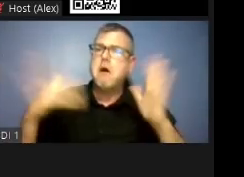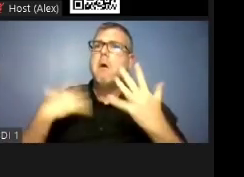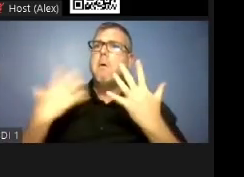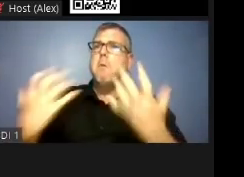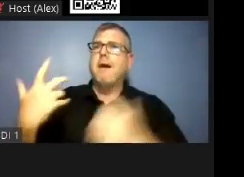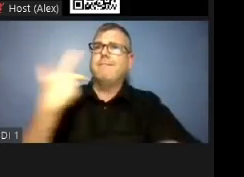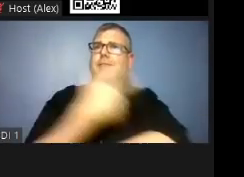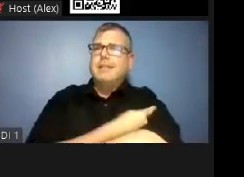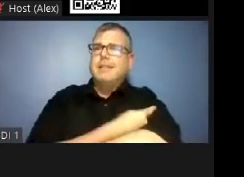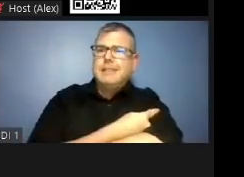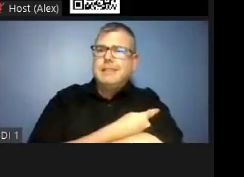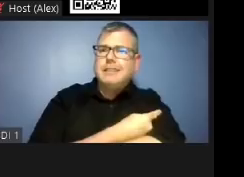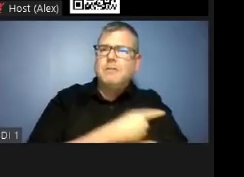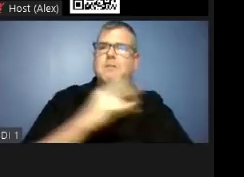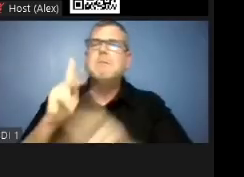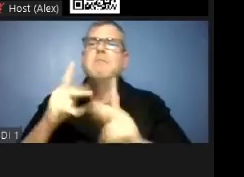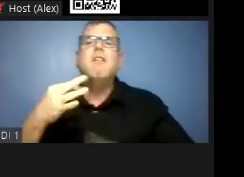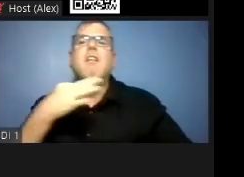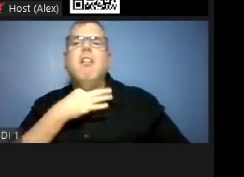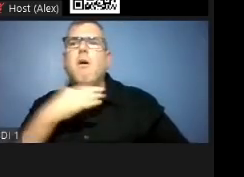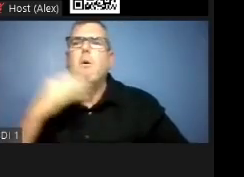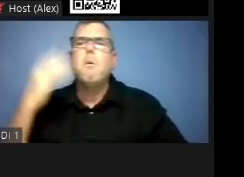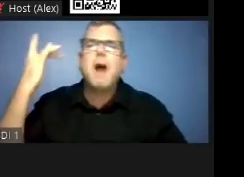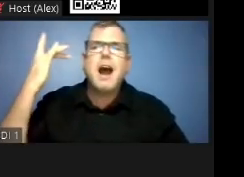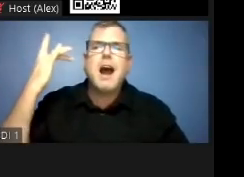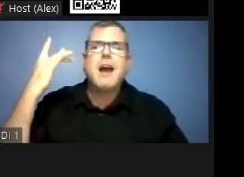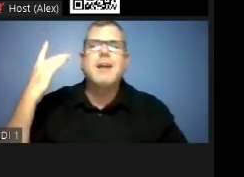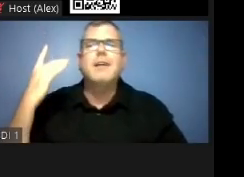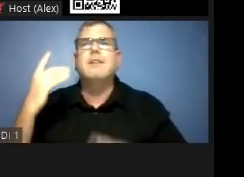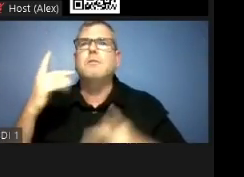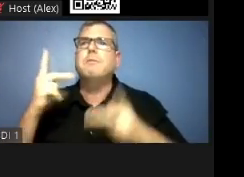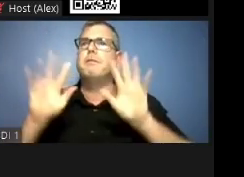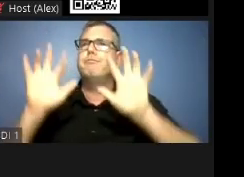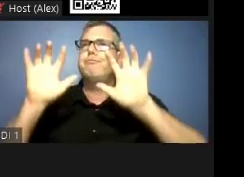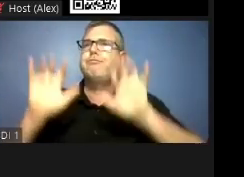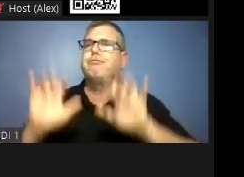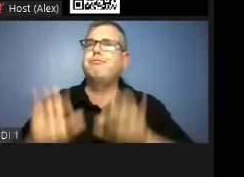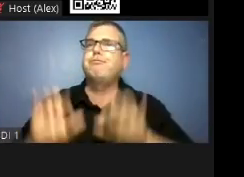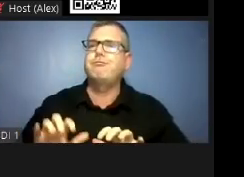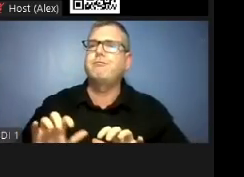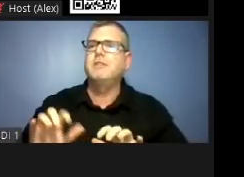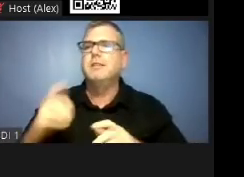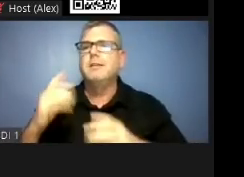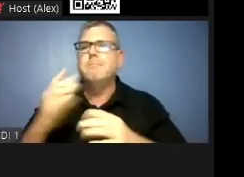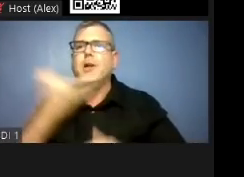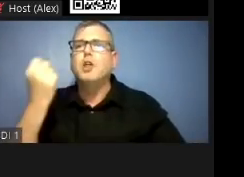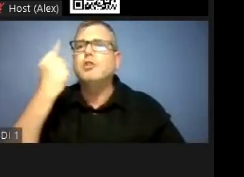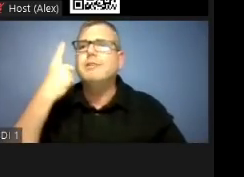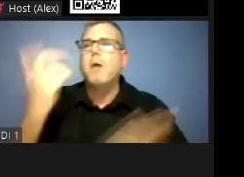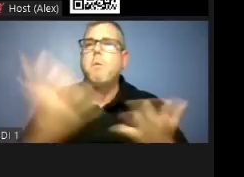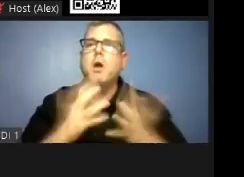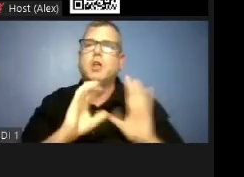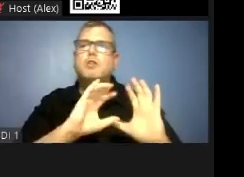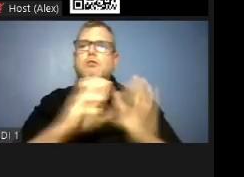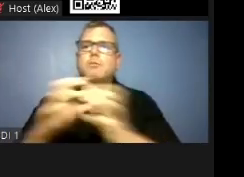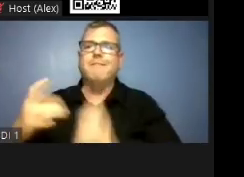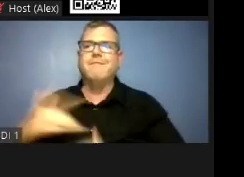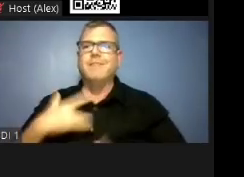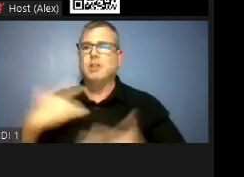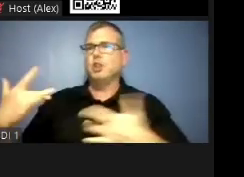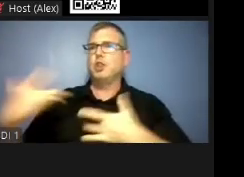we want to hear from our community to understand what groups might have concerns, what those concerns are, so that we